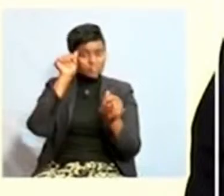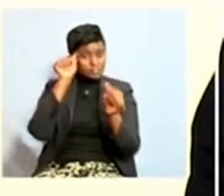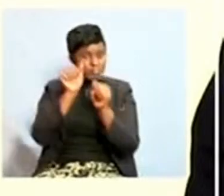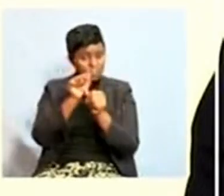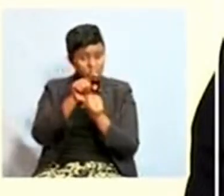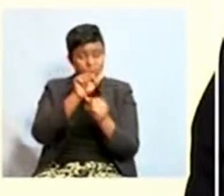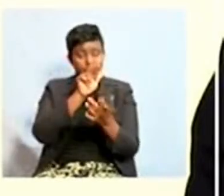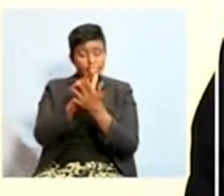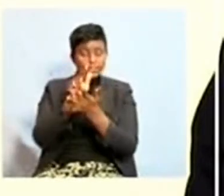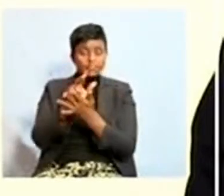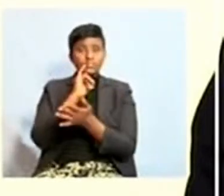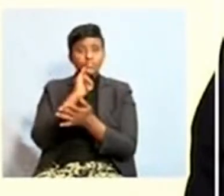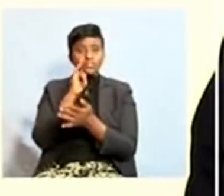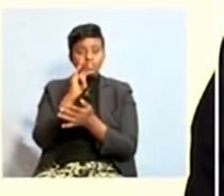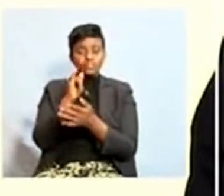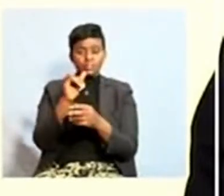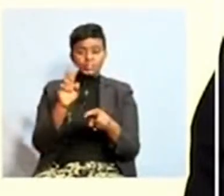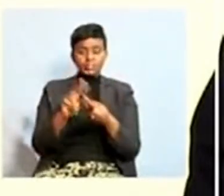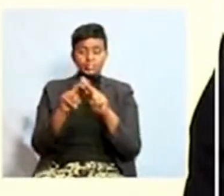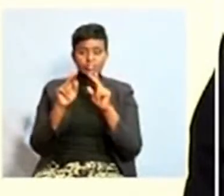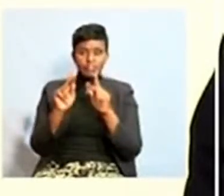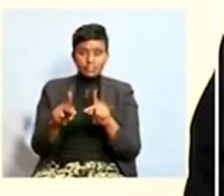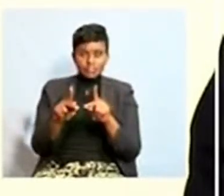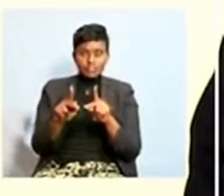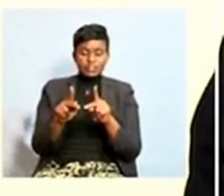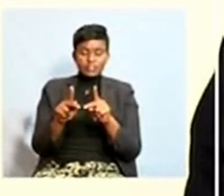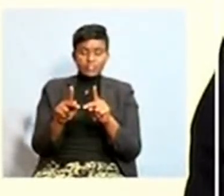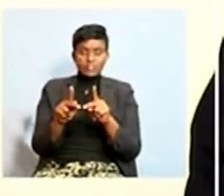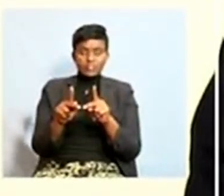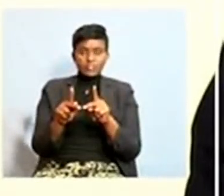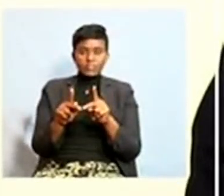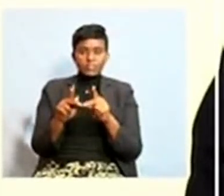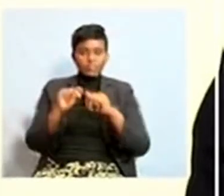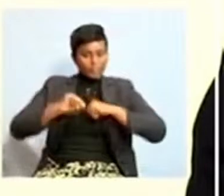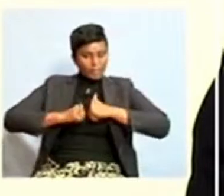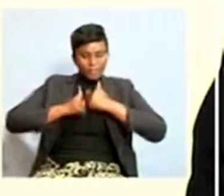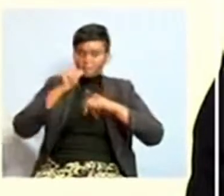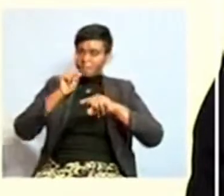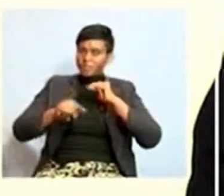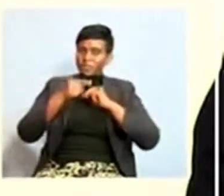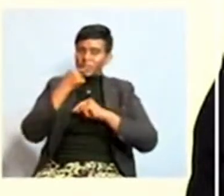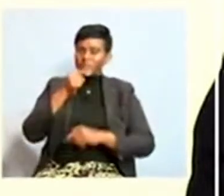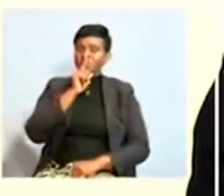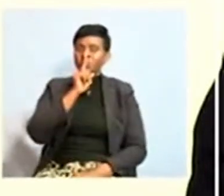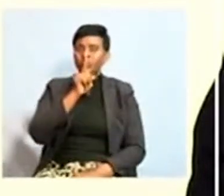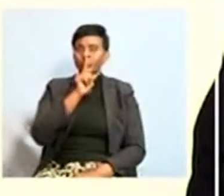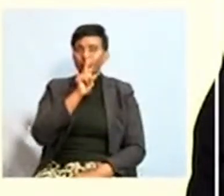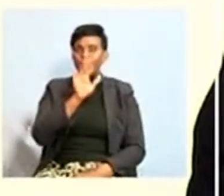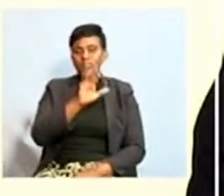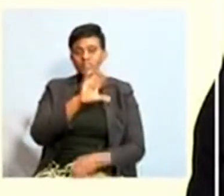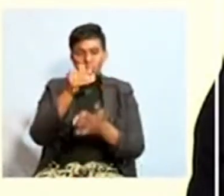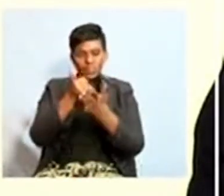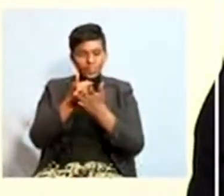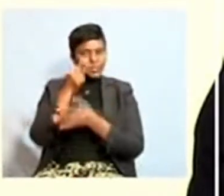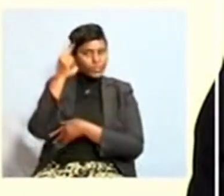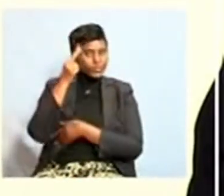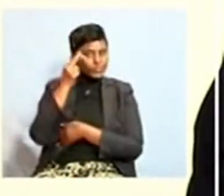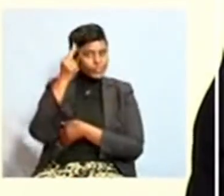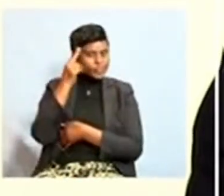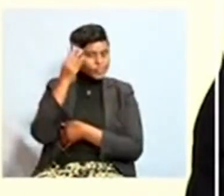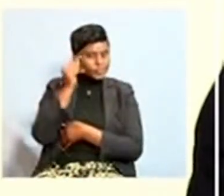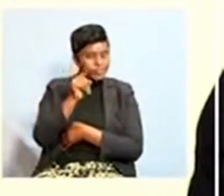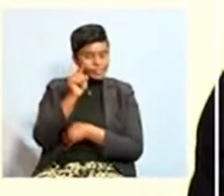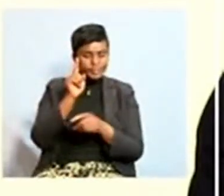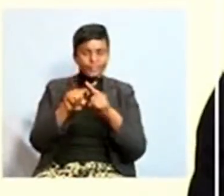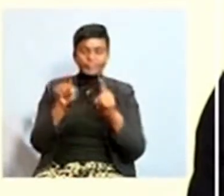agreement, Chair, we can't say for sure all the reasons,